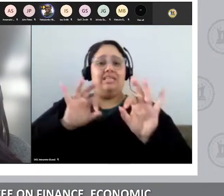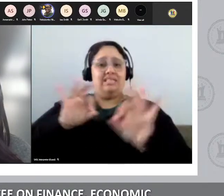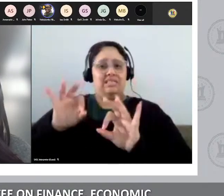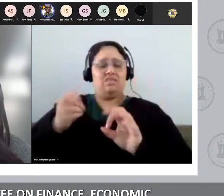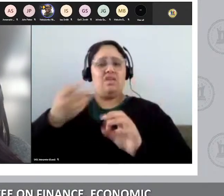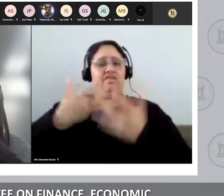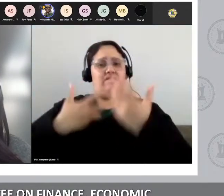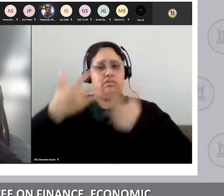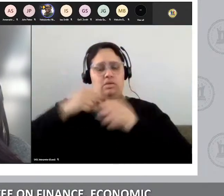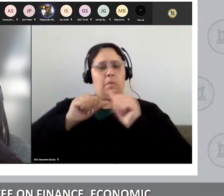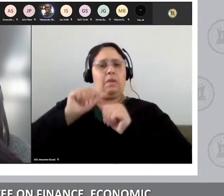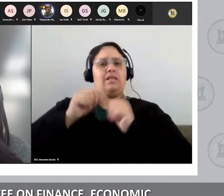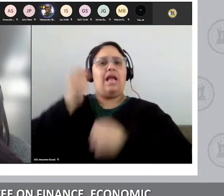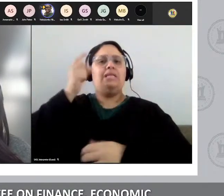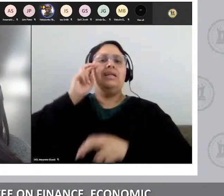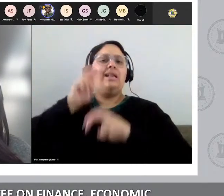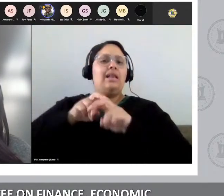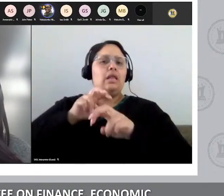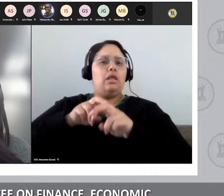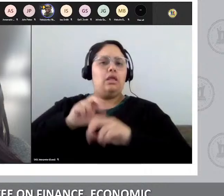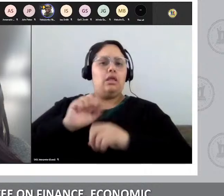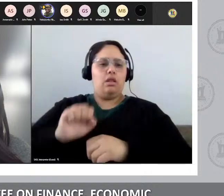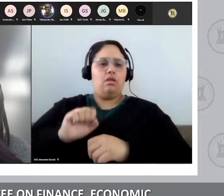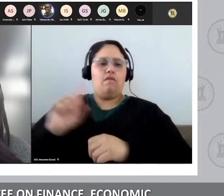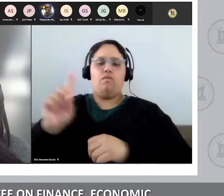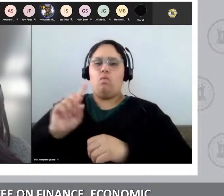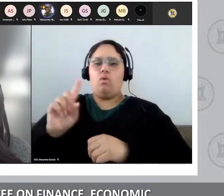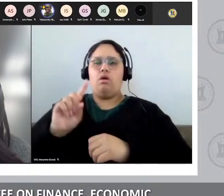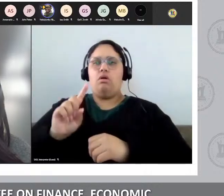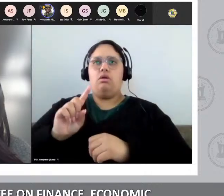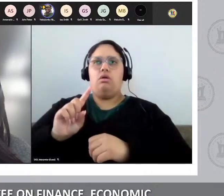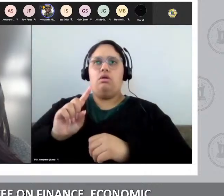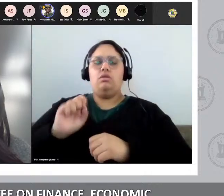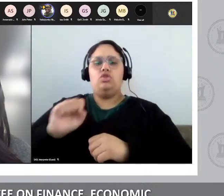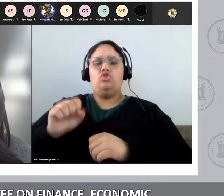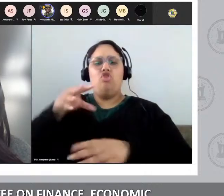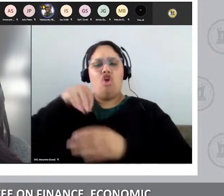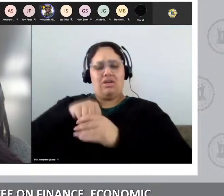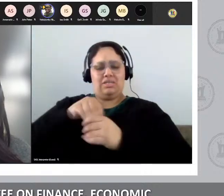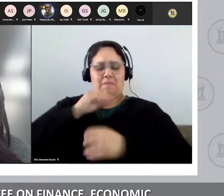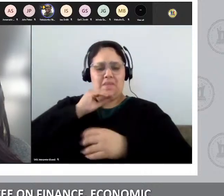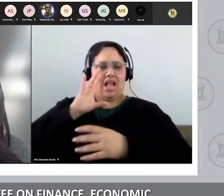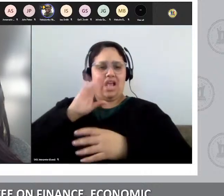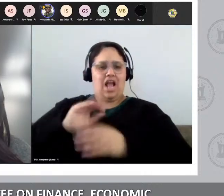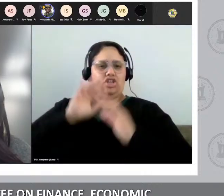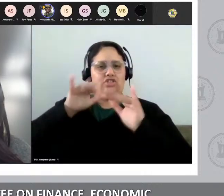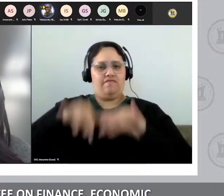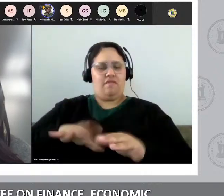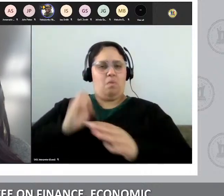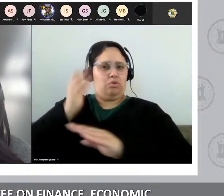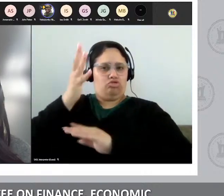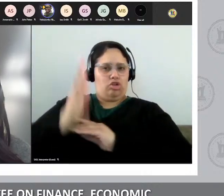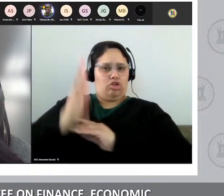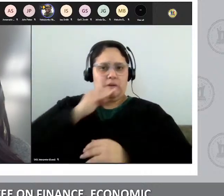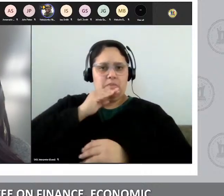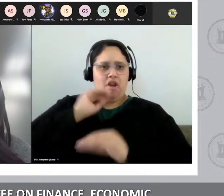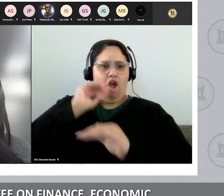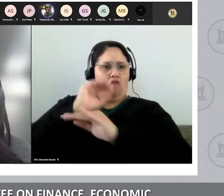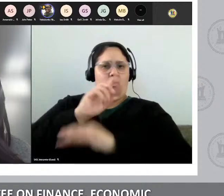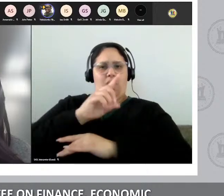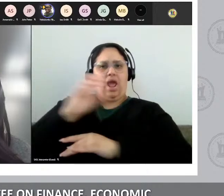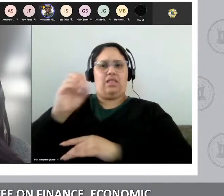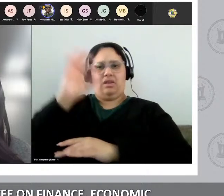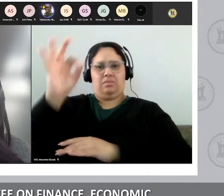just to have a better understanding of what that concept of cash flow projection, which is more than